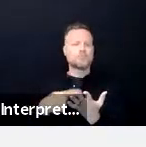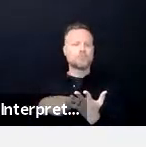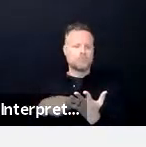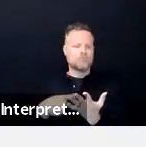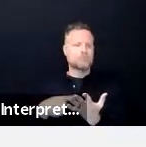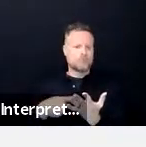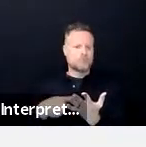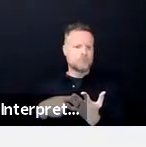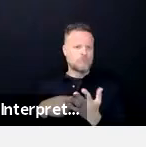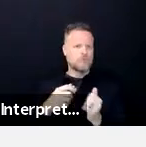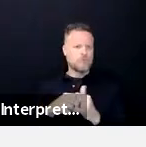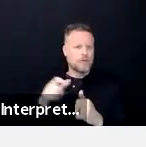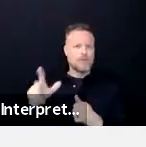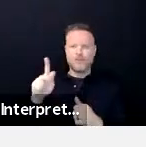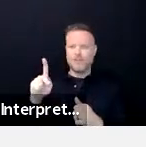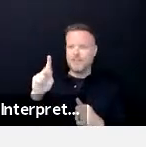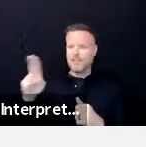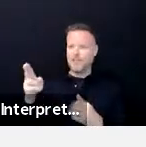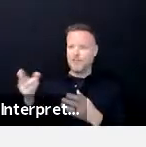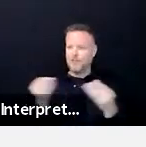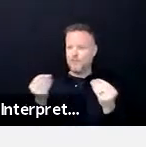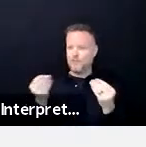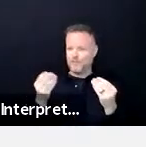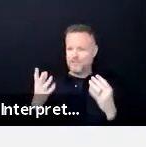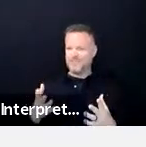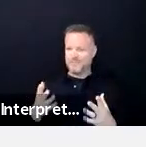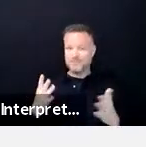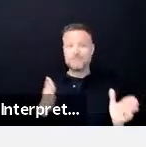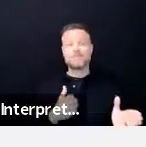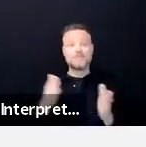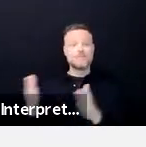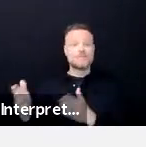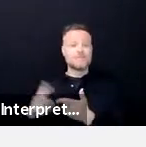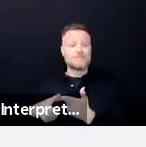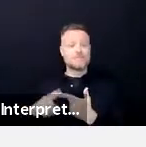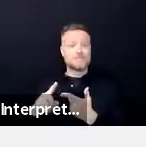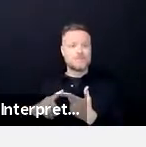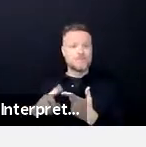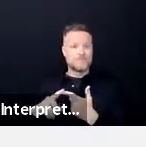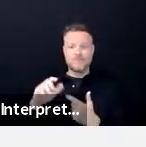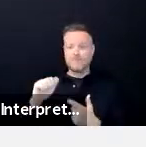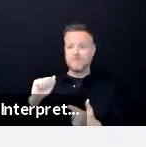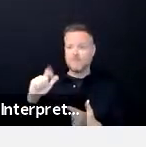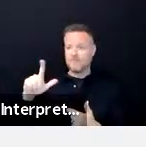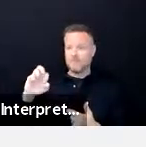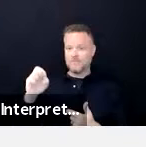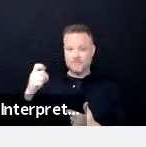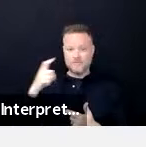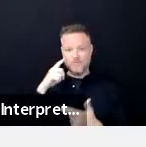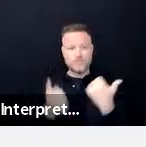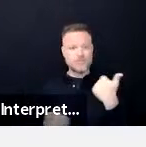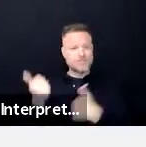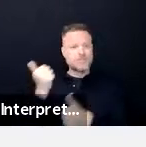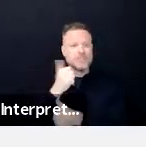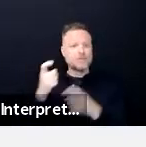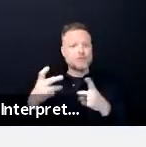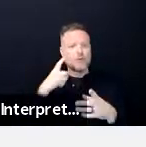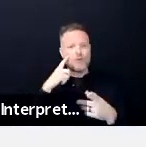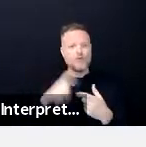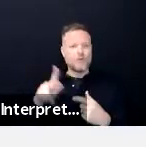by the KU facilitators. So we're going to move next right to Aude Negrete, who is the Executive Director for the